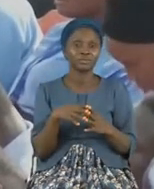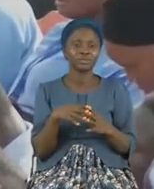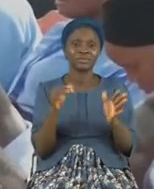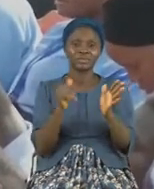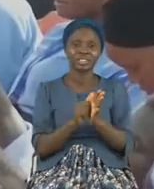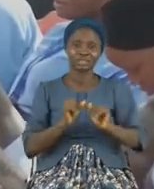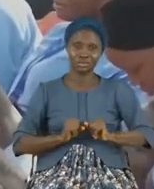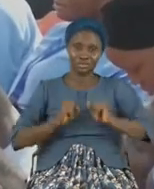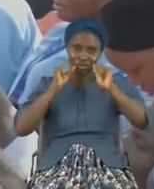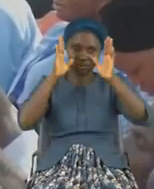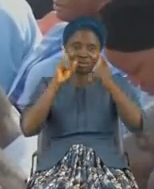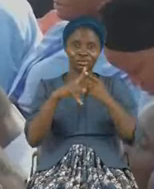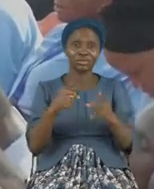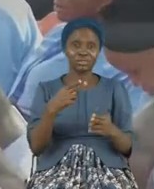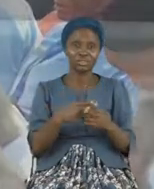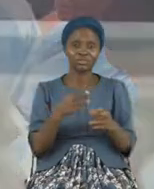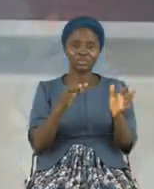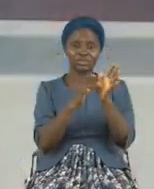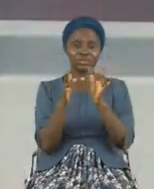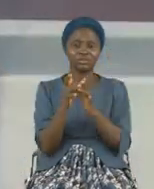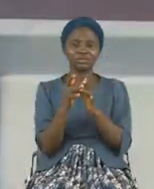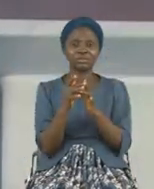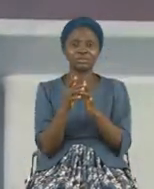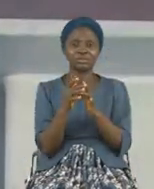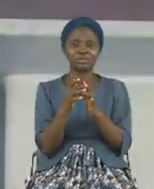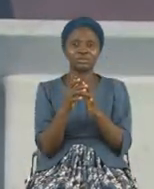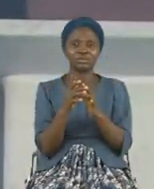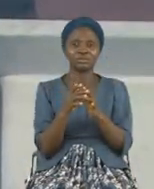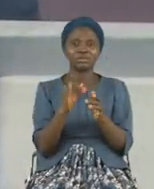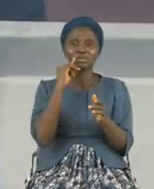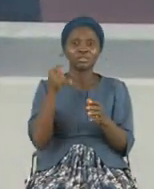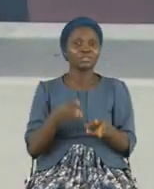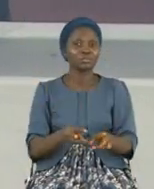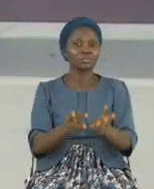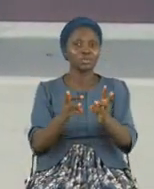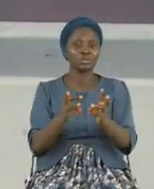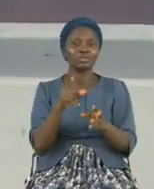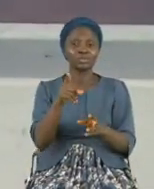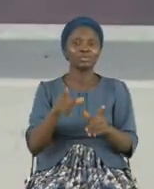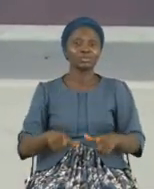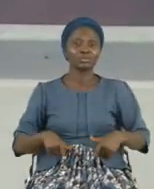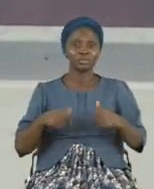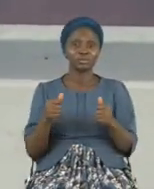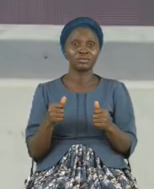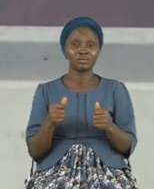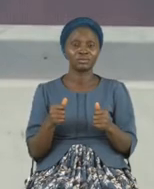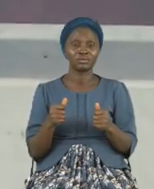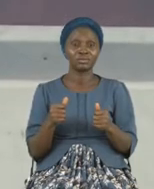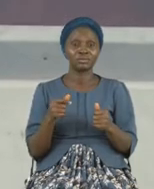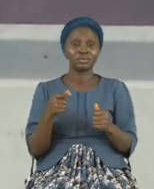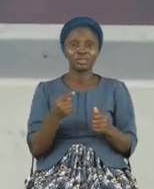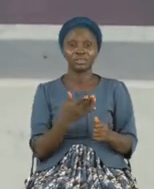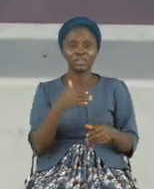the name of Jesus in the way you live, in the things you do, in